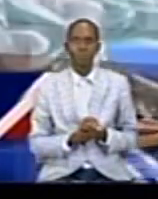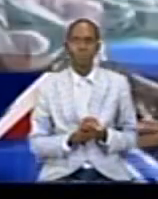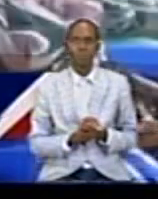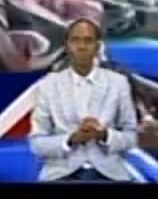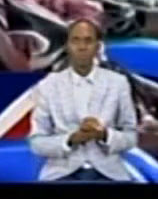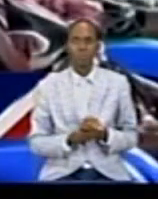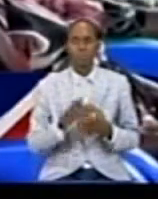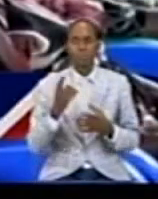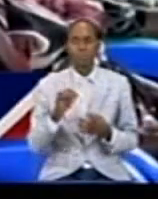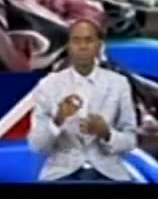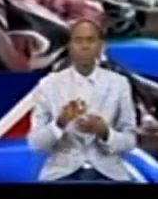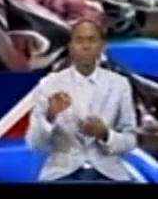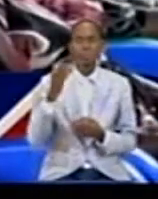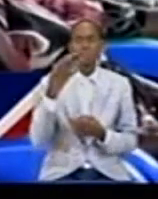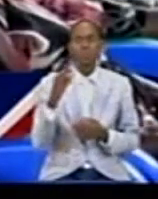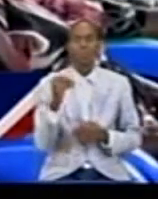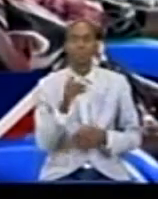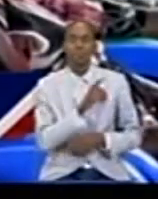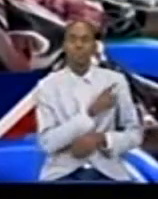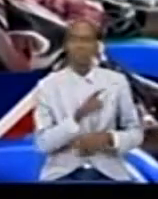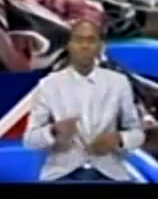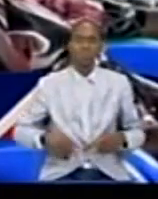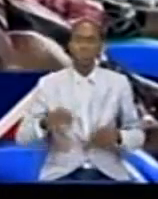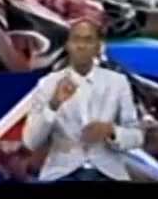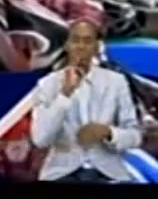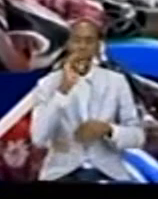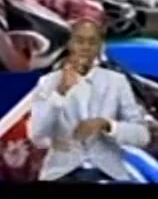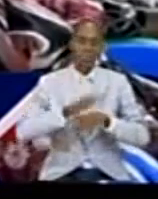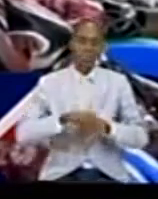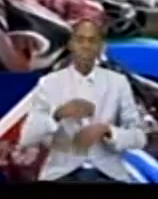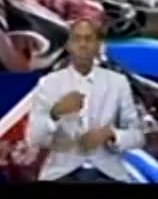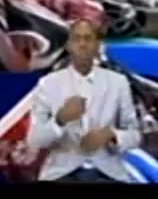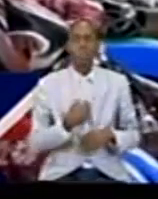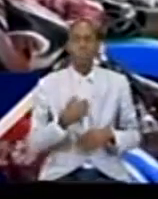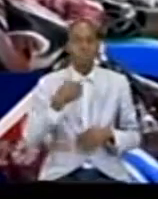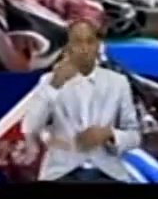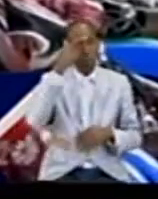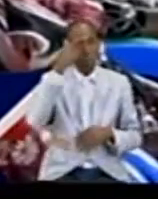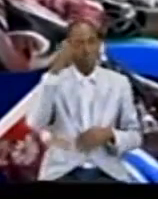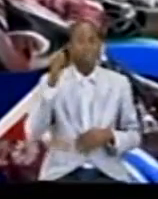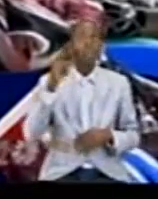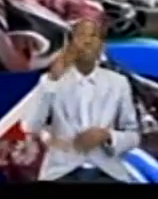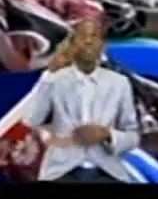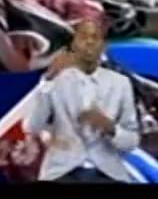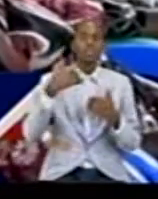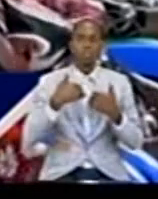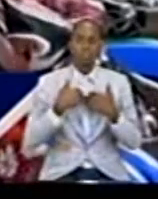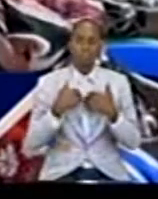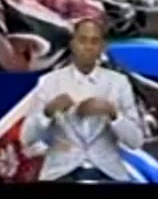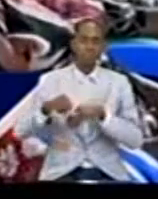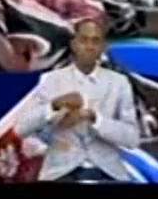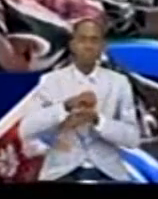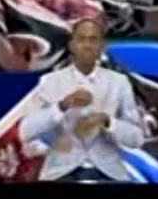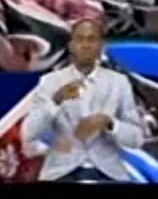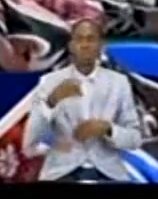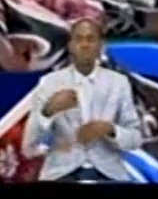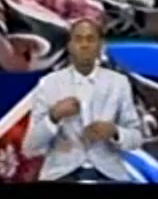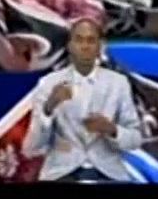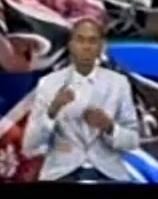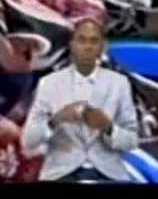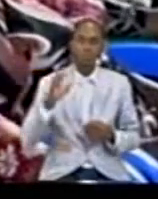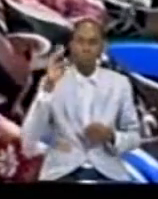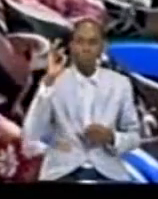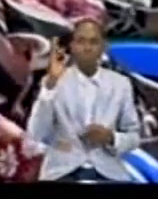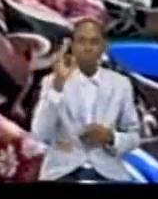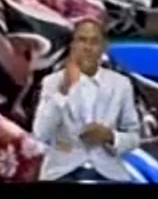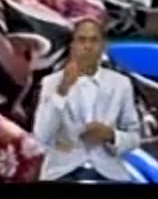The Spirit of the Lord is upon me, because he has anointed me to preach the gospel to